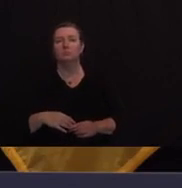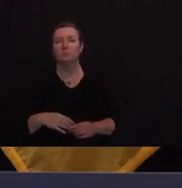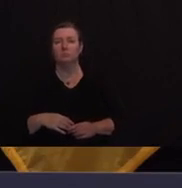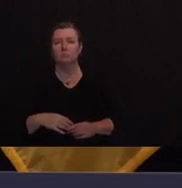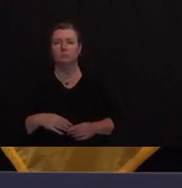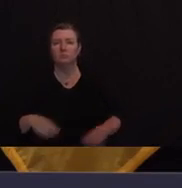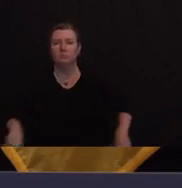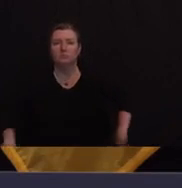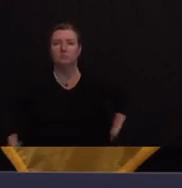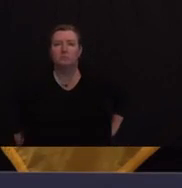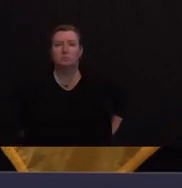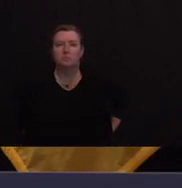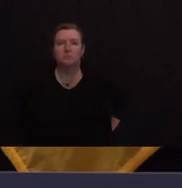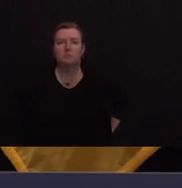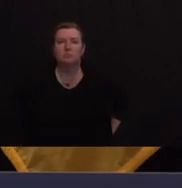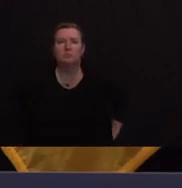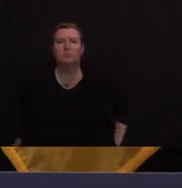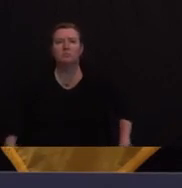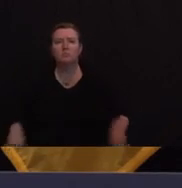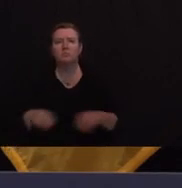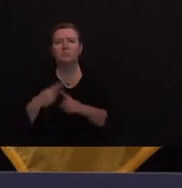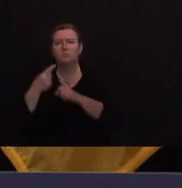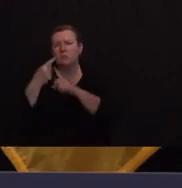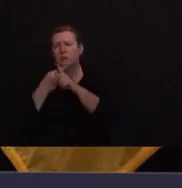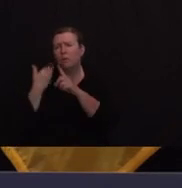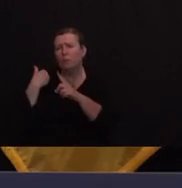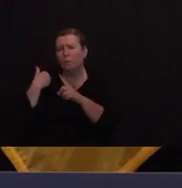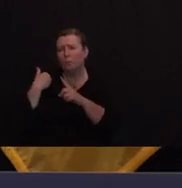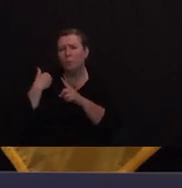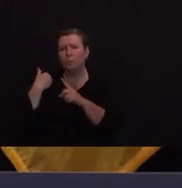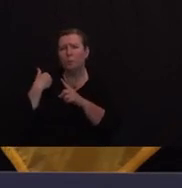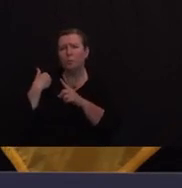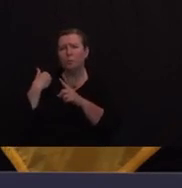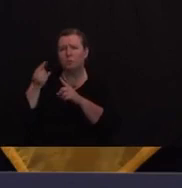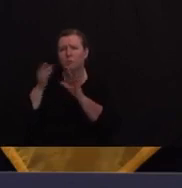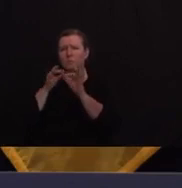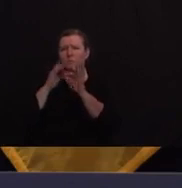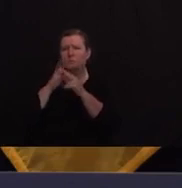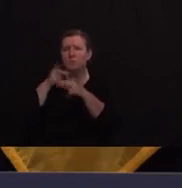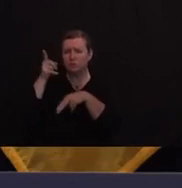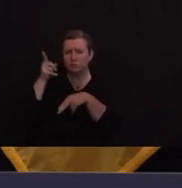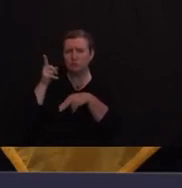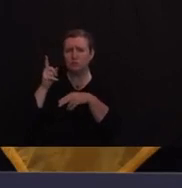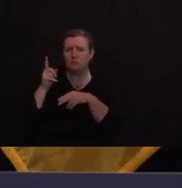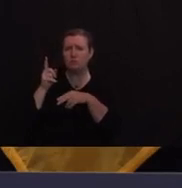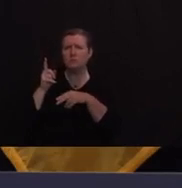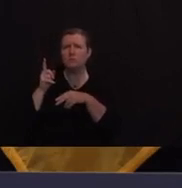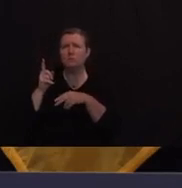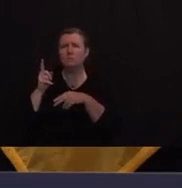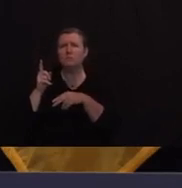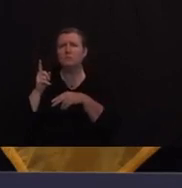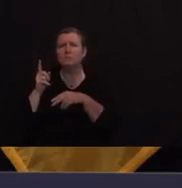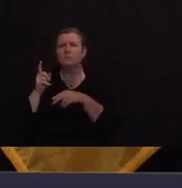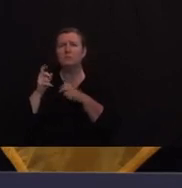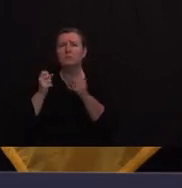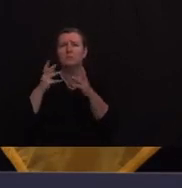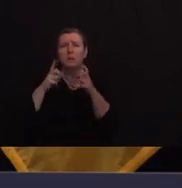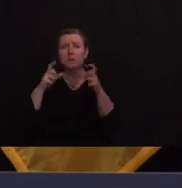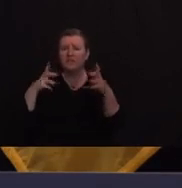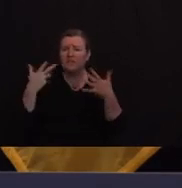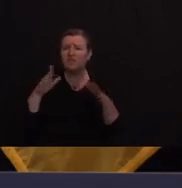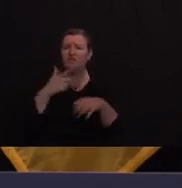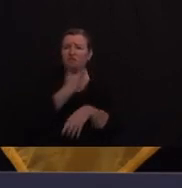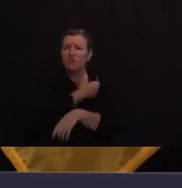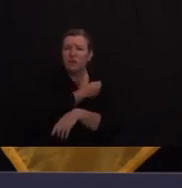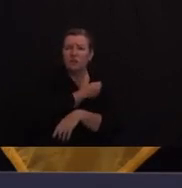a couple months back, several weeks ago, you mentioned that the number of vaccinated residents in New Brunswick was actually